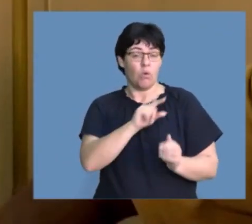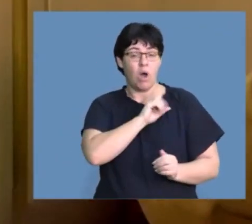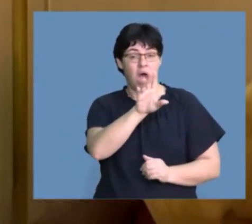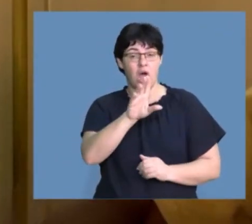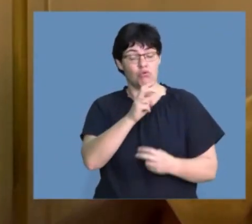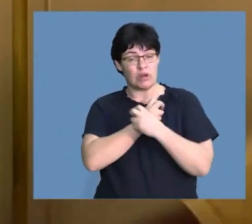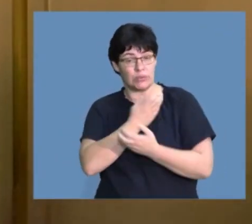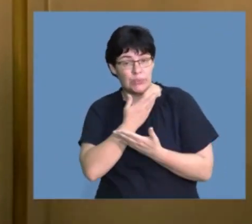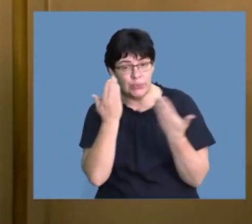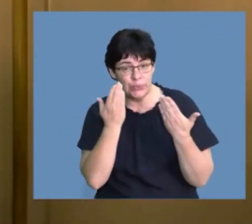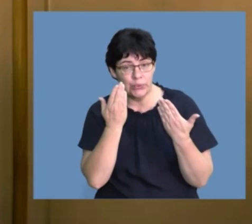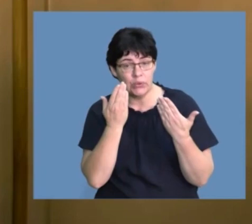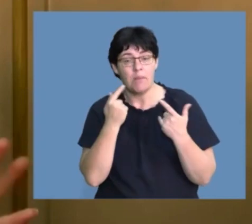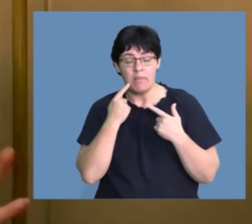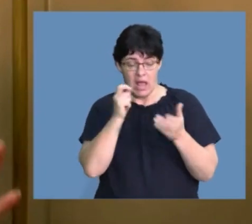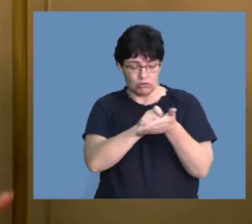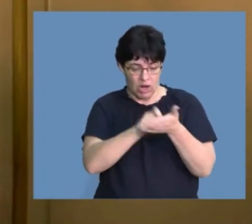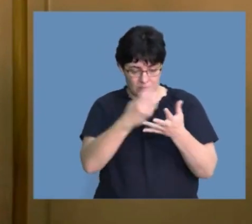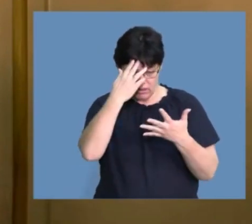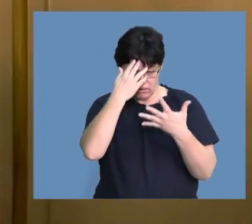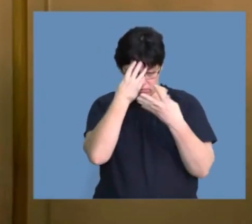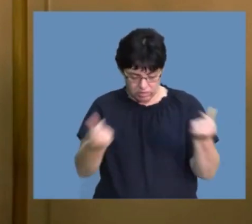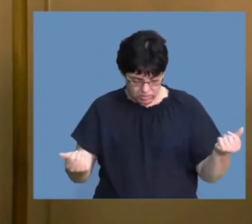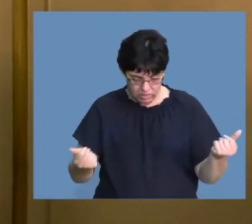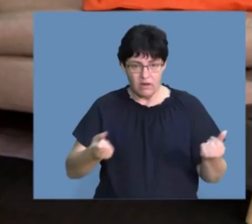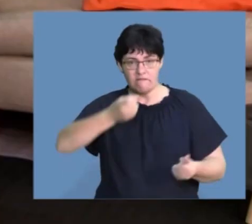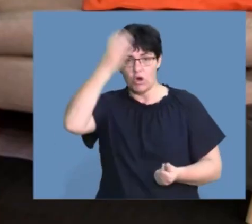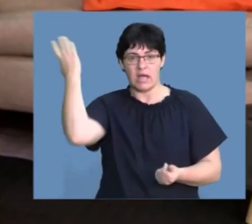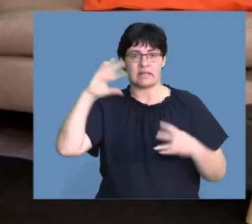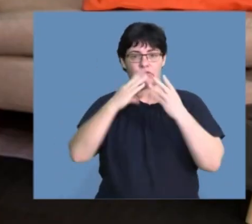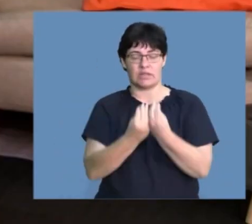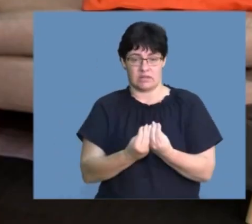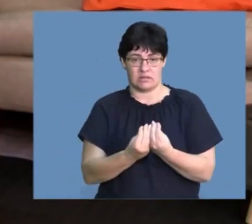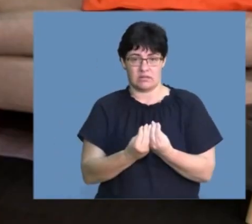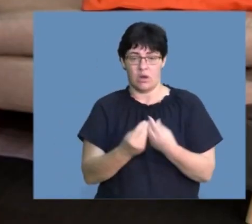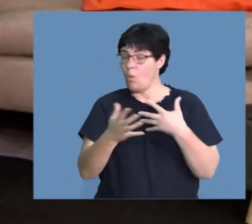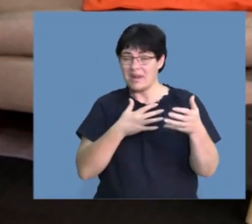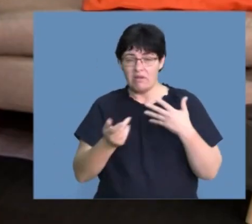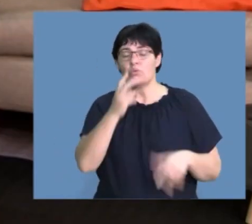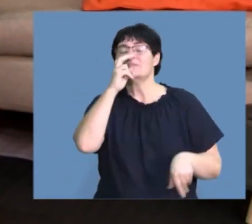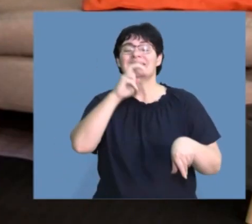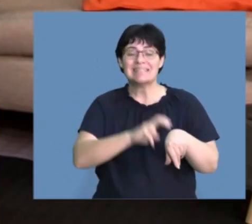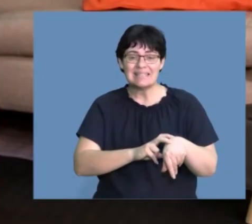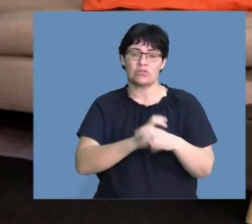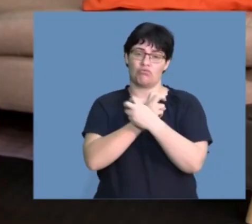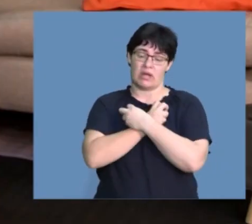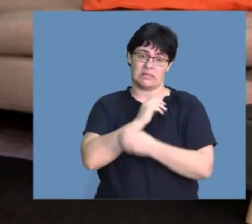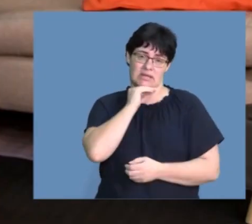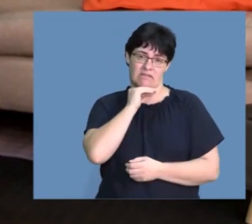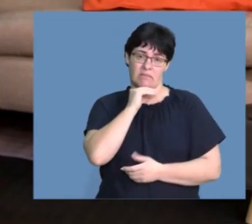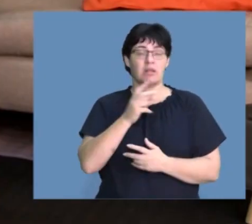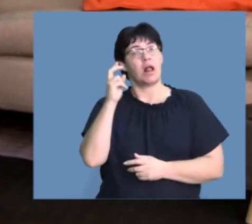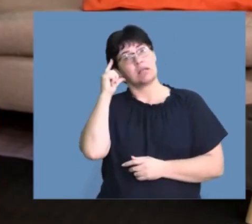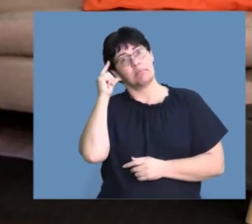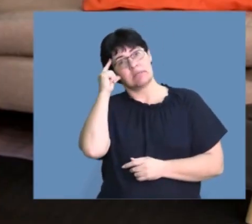we don't rest, we can bomb out. Whether it's in exams, whatever it may be in life, we need rest. But also